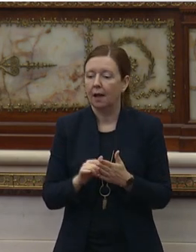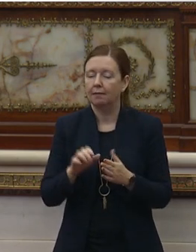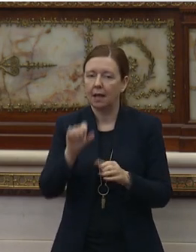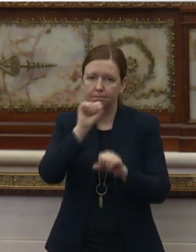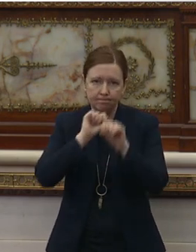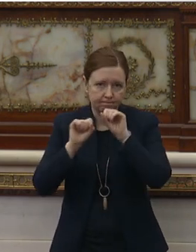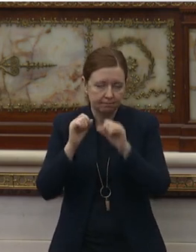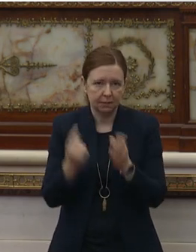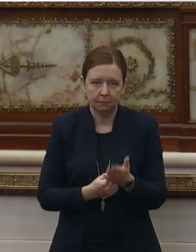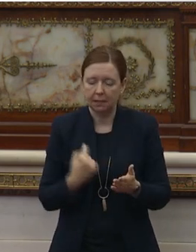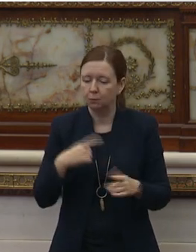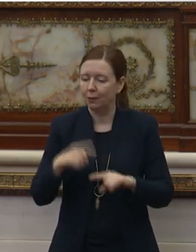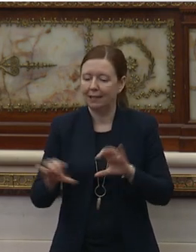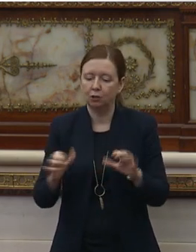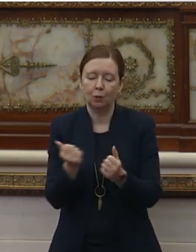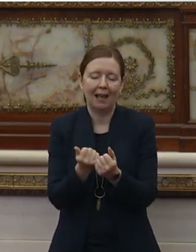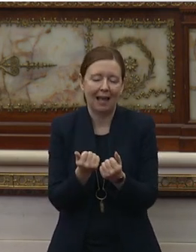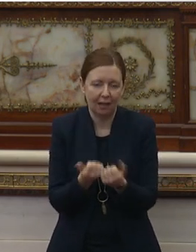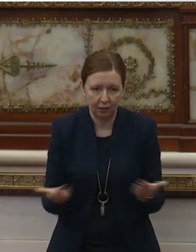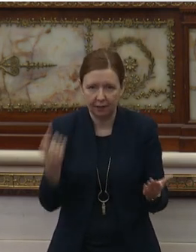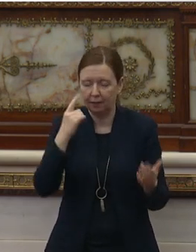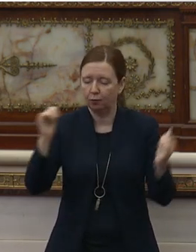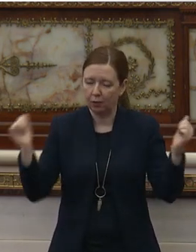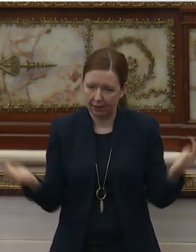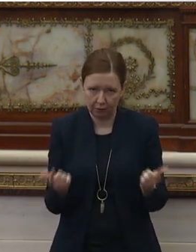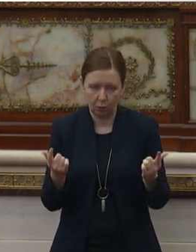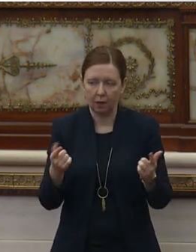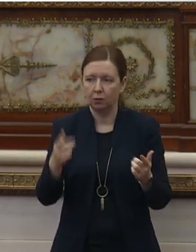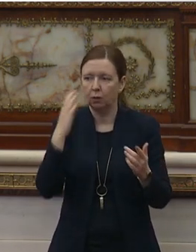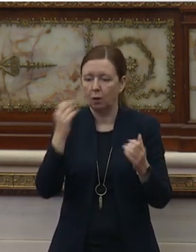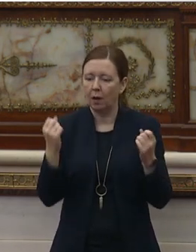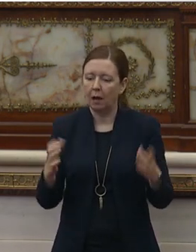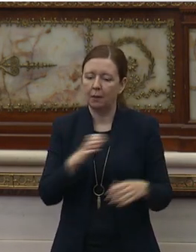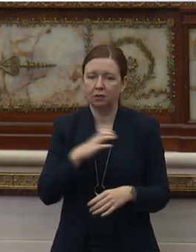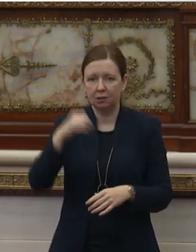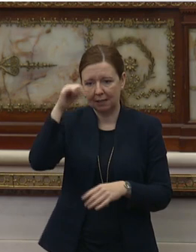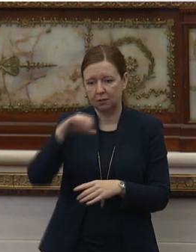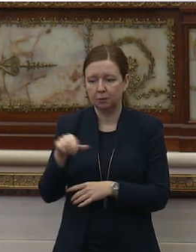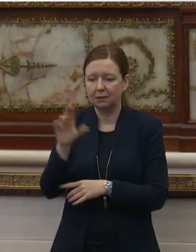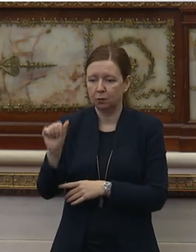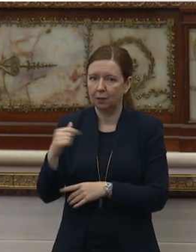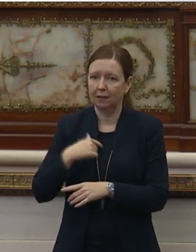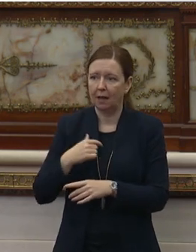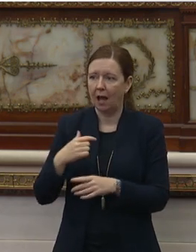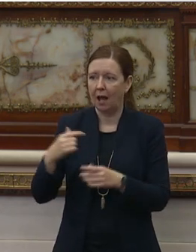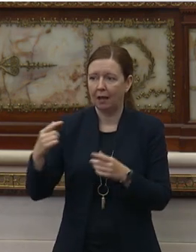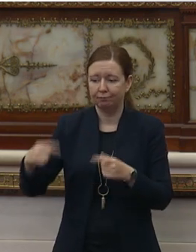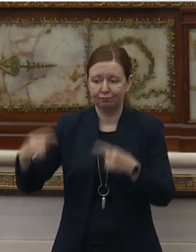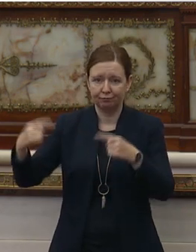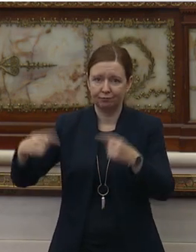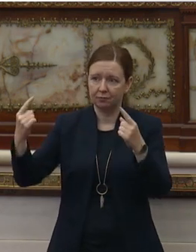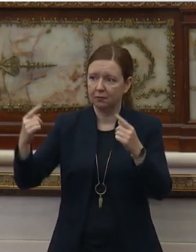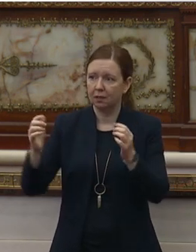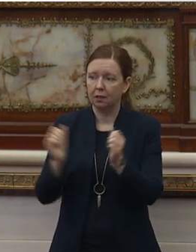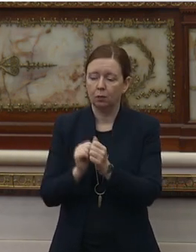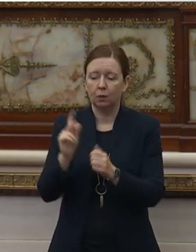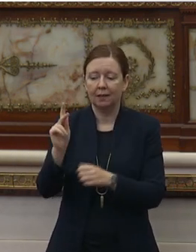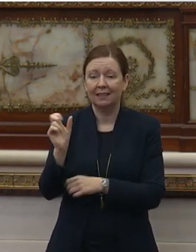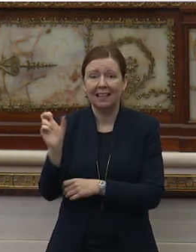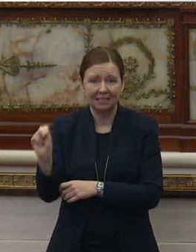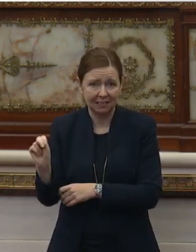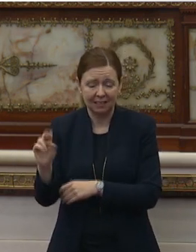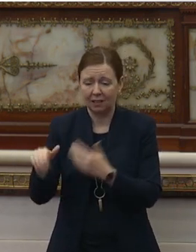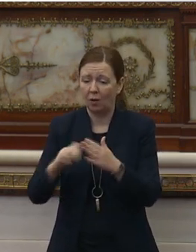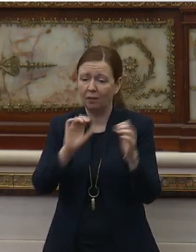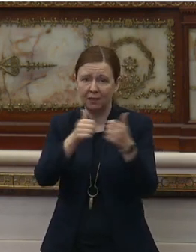frustrating. And we can't do everything for everyone. All of you know how much Councilman Scuola and I are fighting with Kensington and all of the challenges.